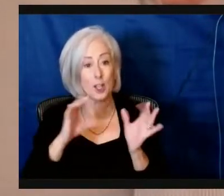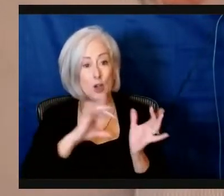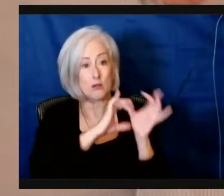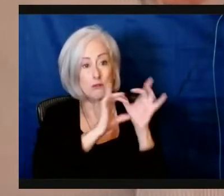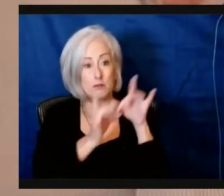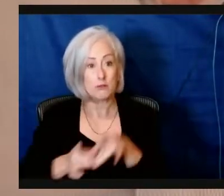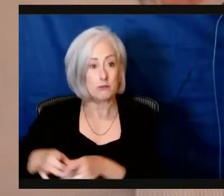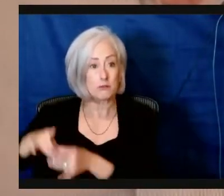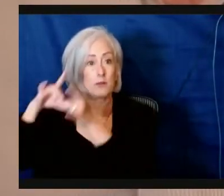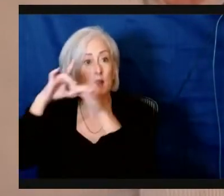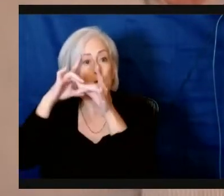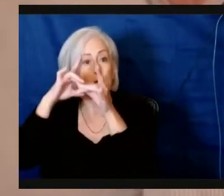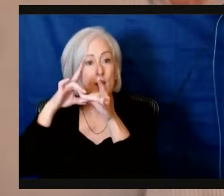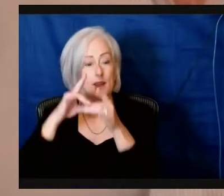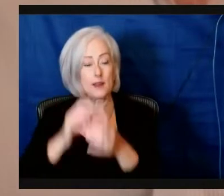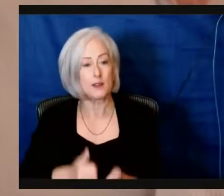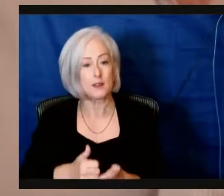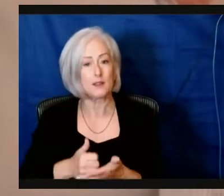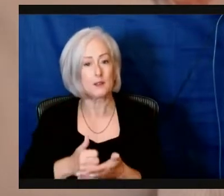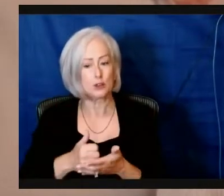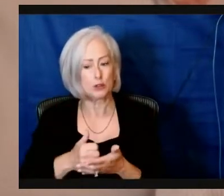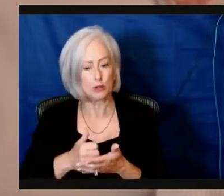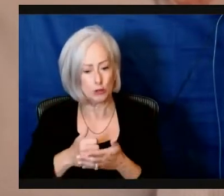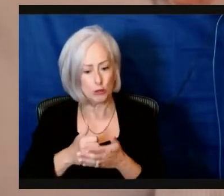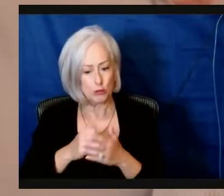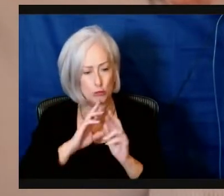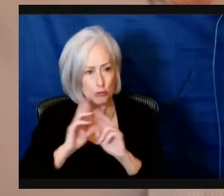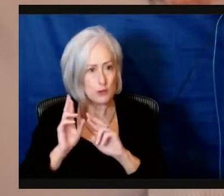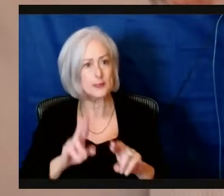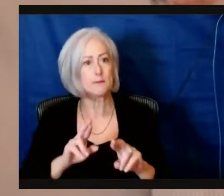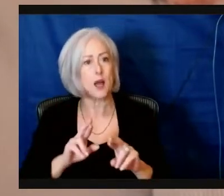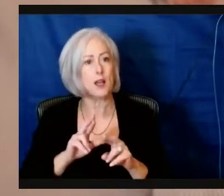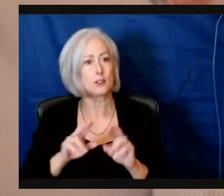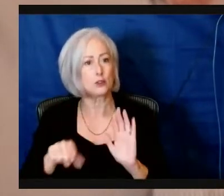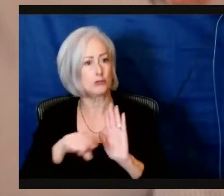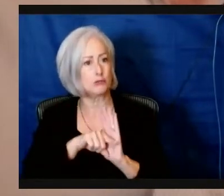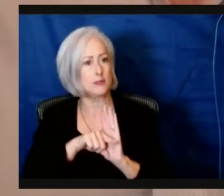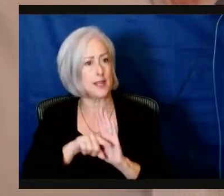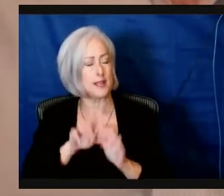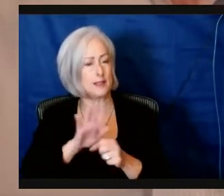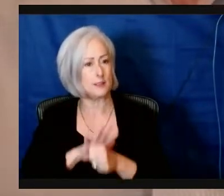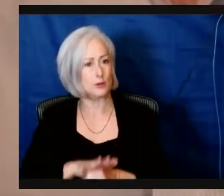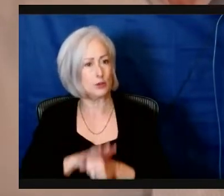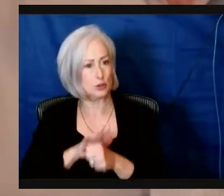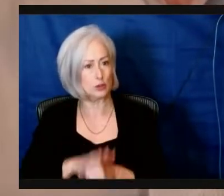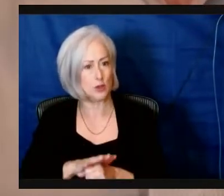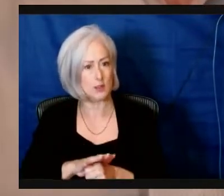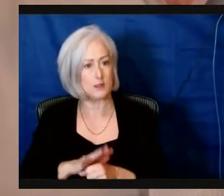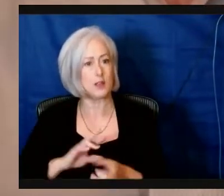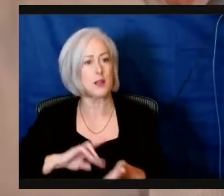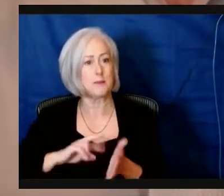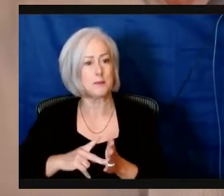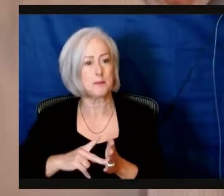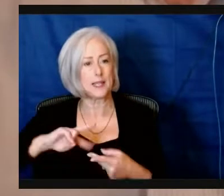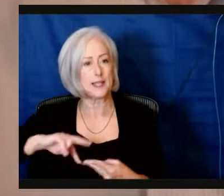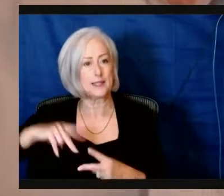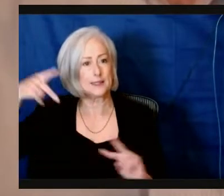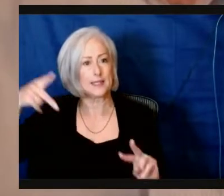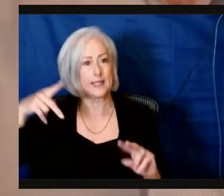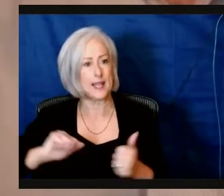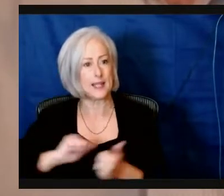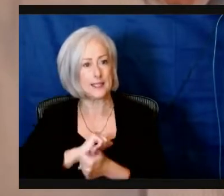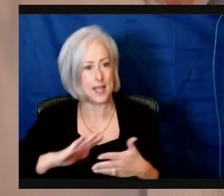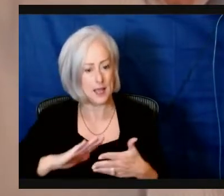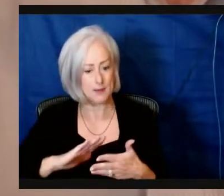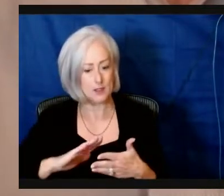the stress, the negative response to stress, which is the DNA damage. And by understanding that